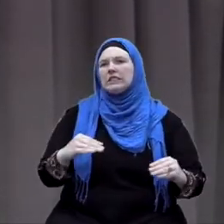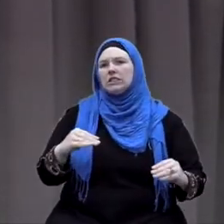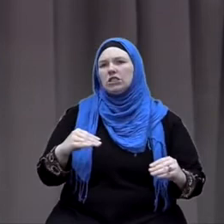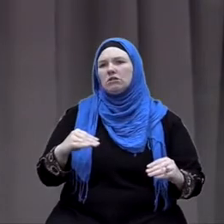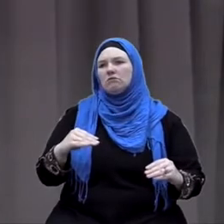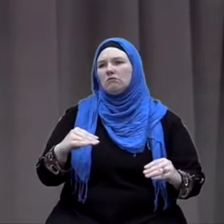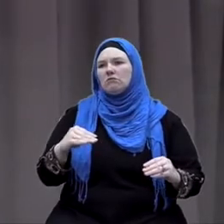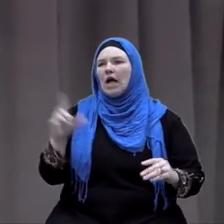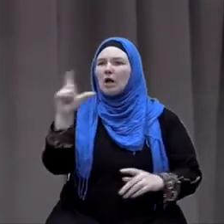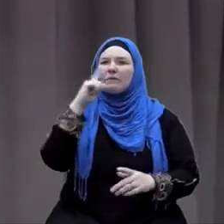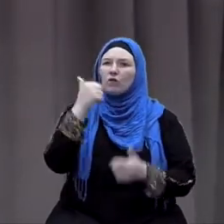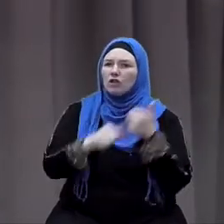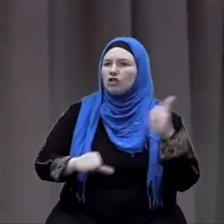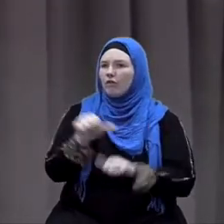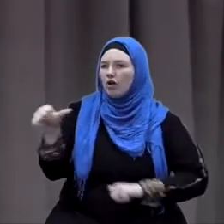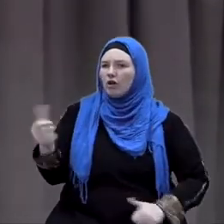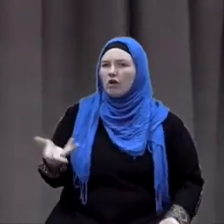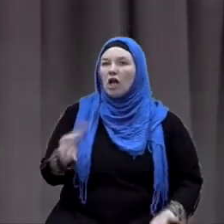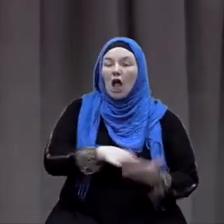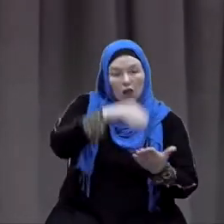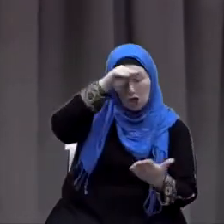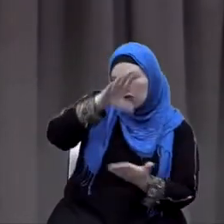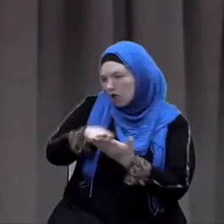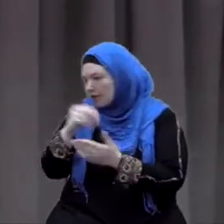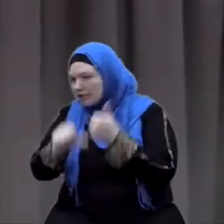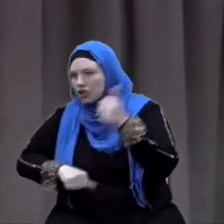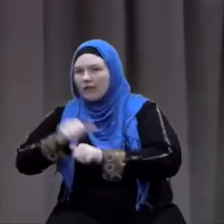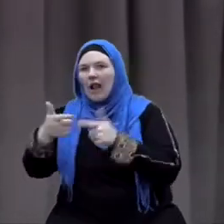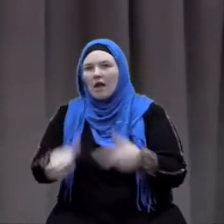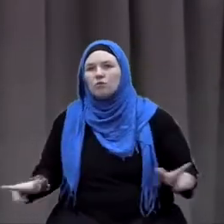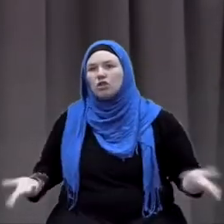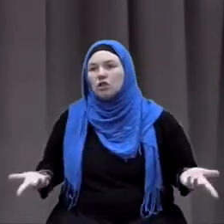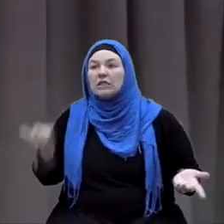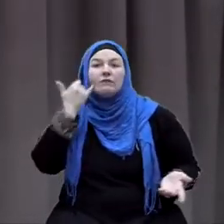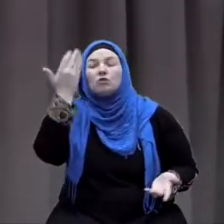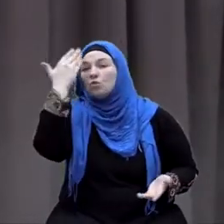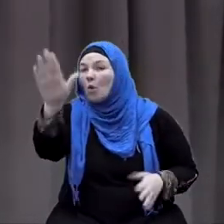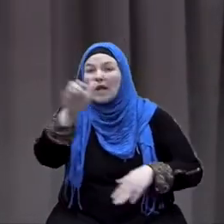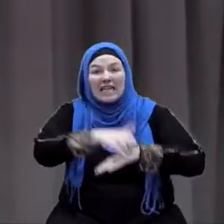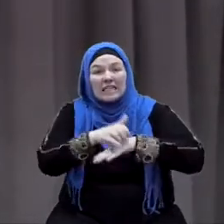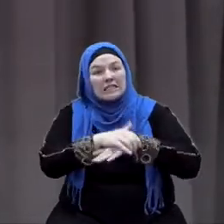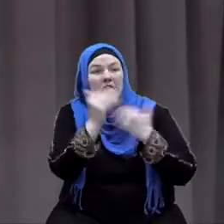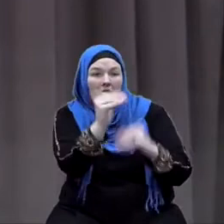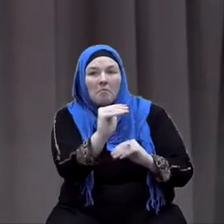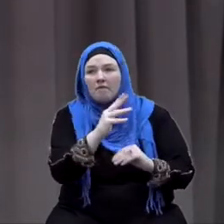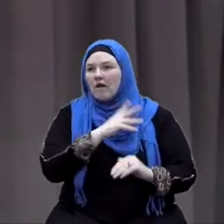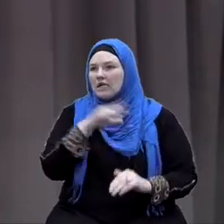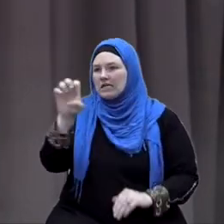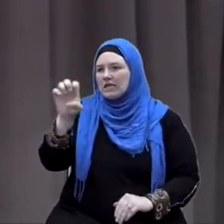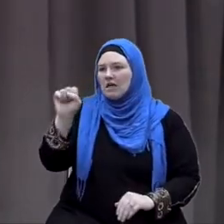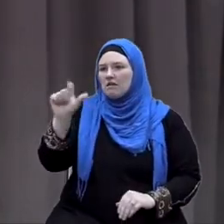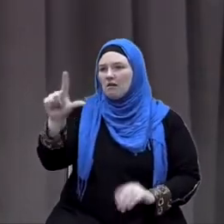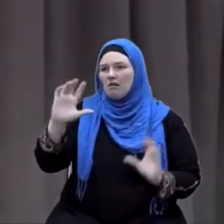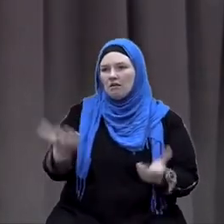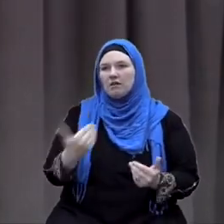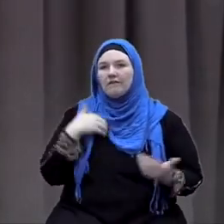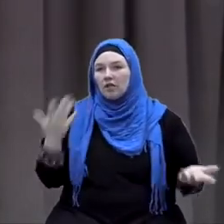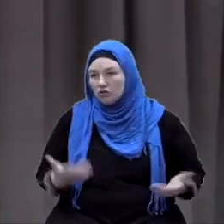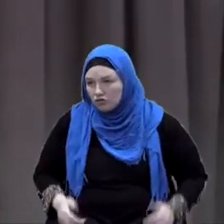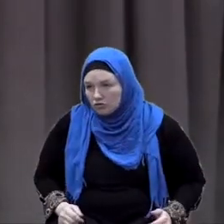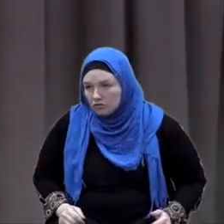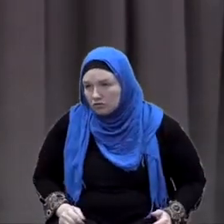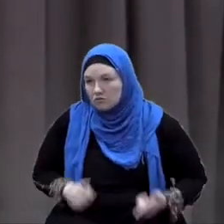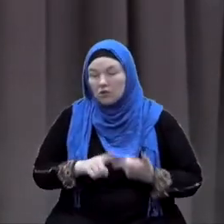other and learn each other's language? If you don't know enough English, we have ESL classes. If you